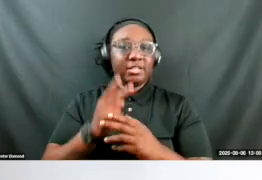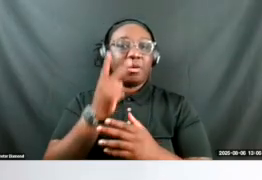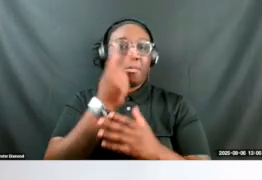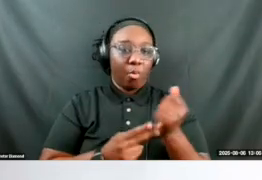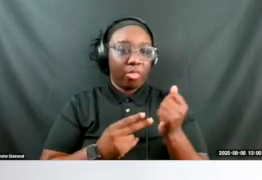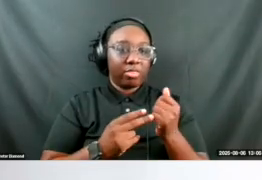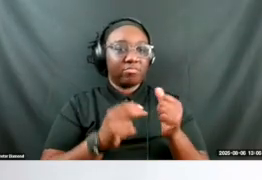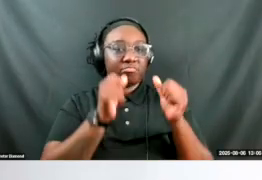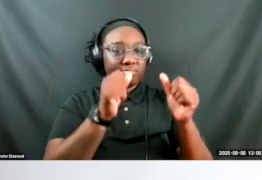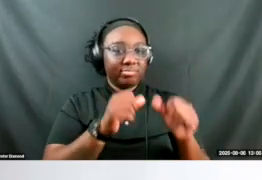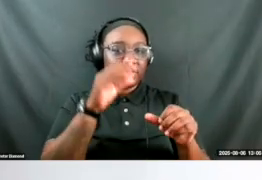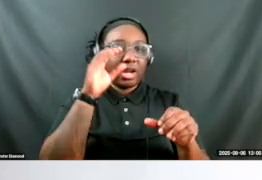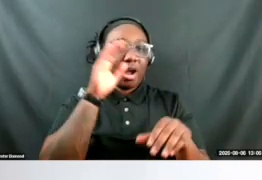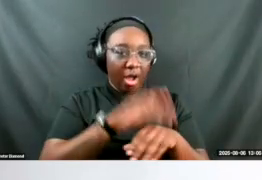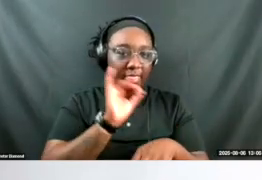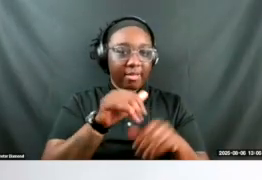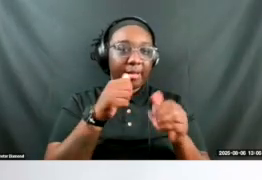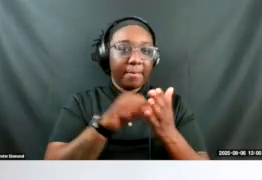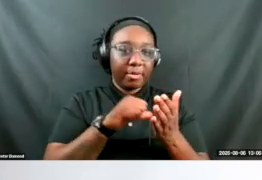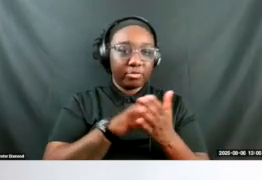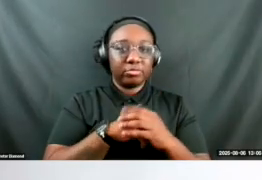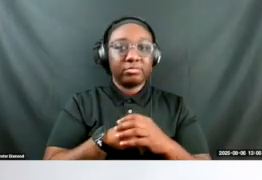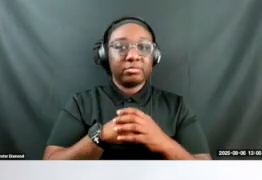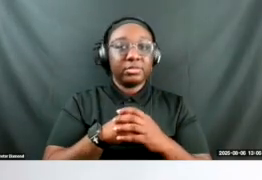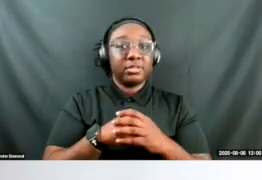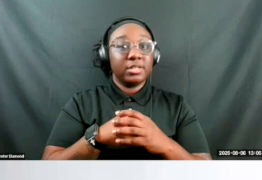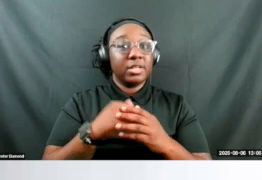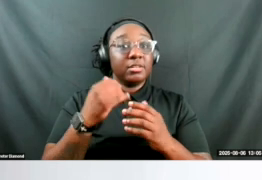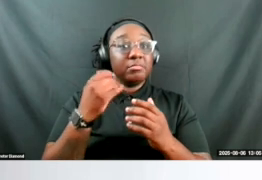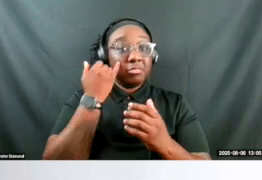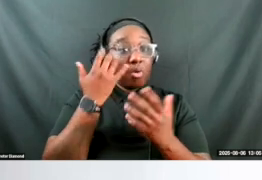#2 on your phone. You can also email us at